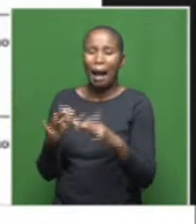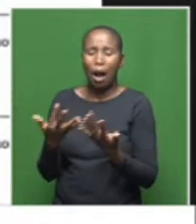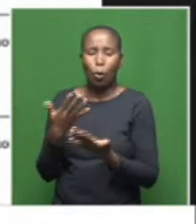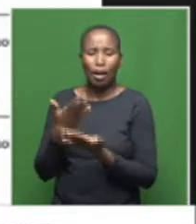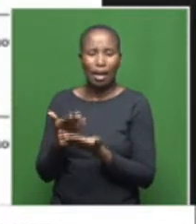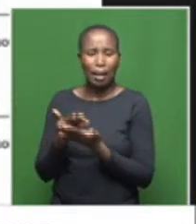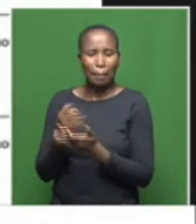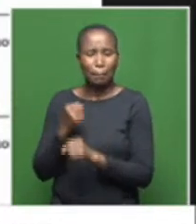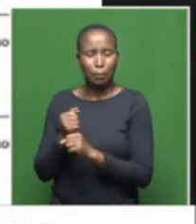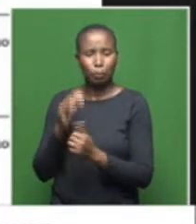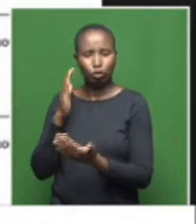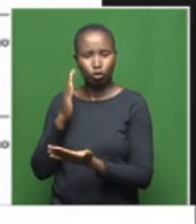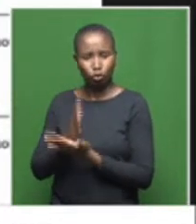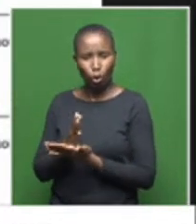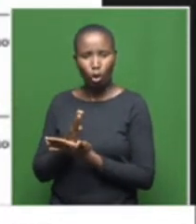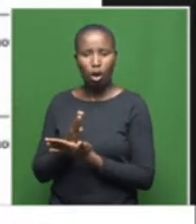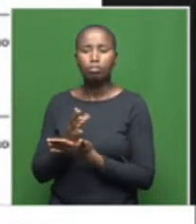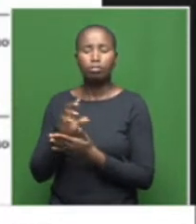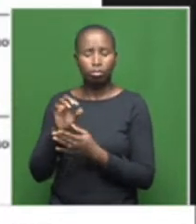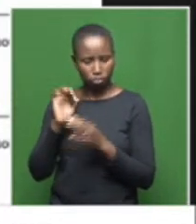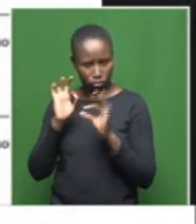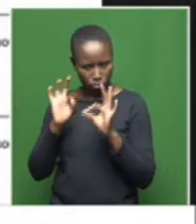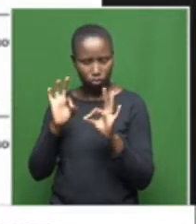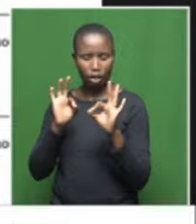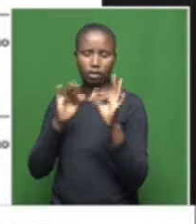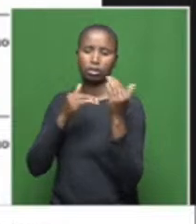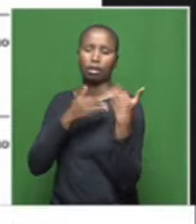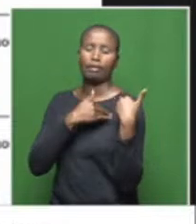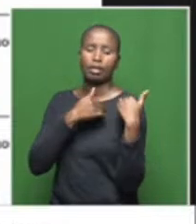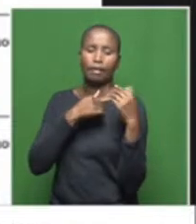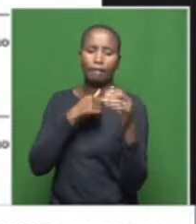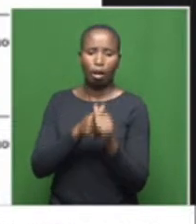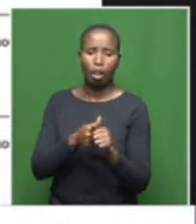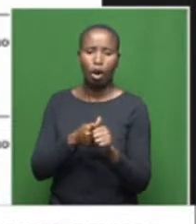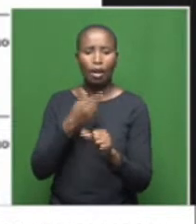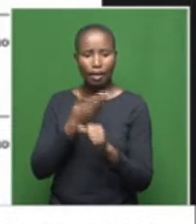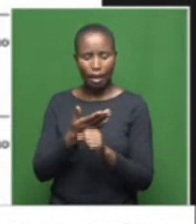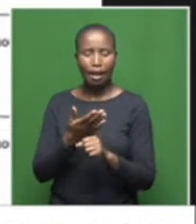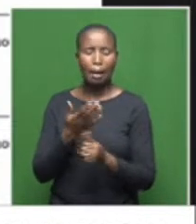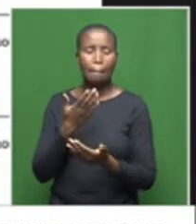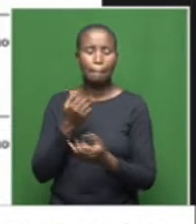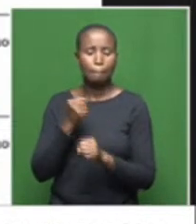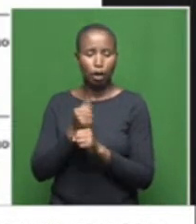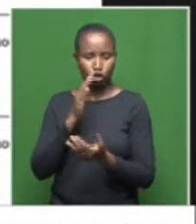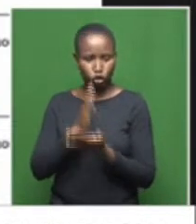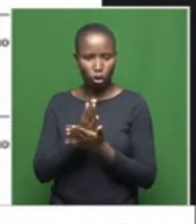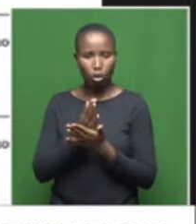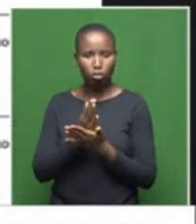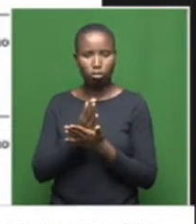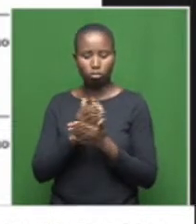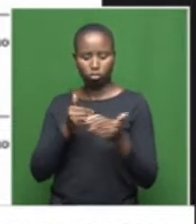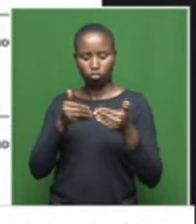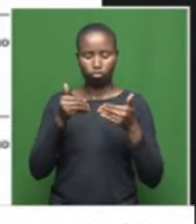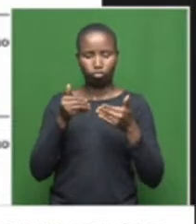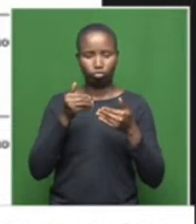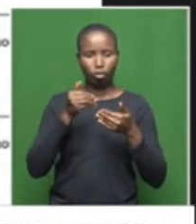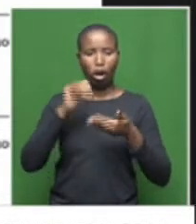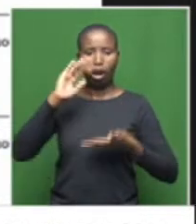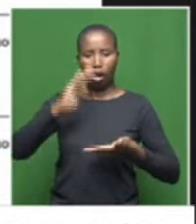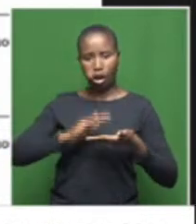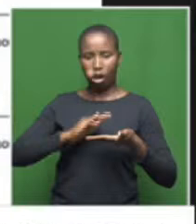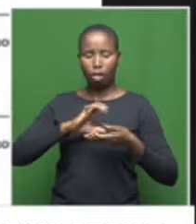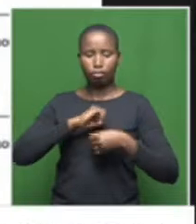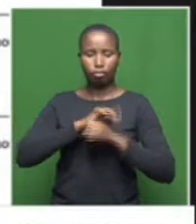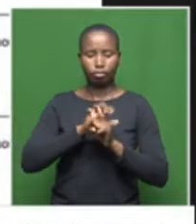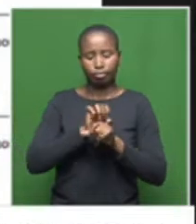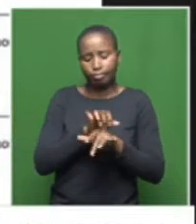to provide whatever safety measures will still be required to limit the spread and limit the impact of the pandemic.